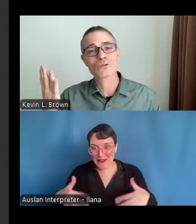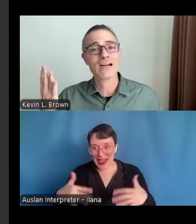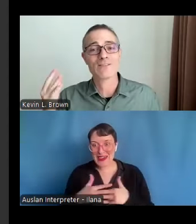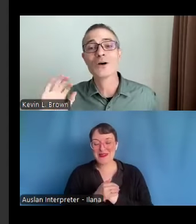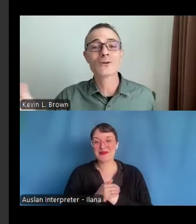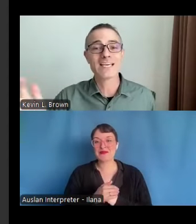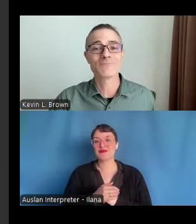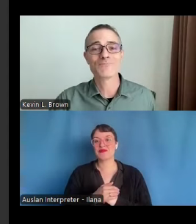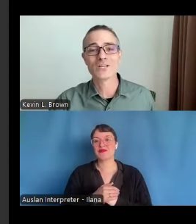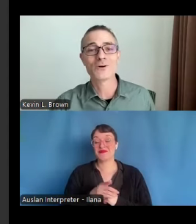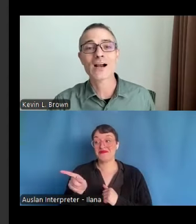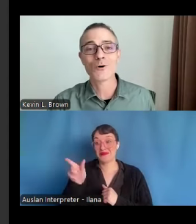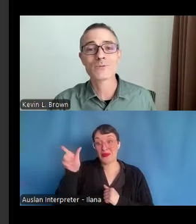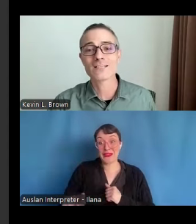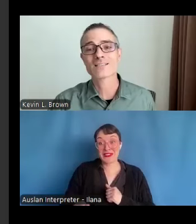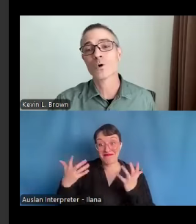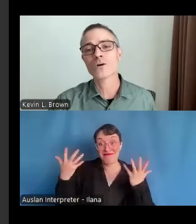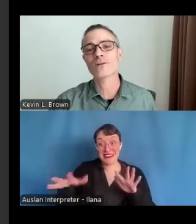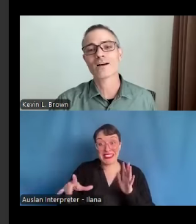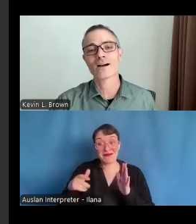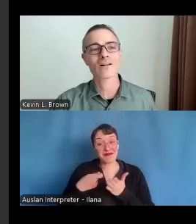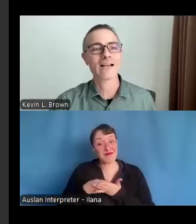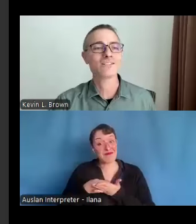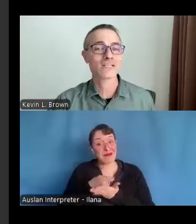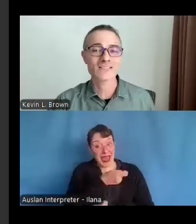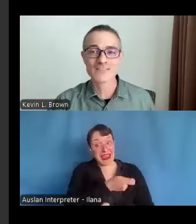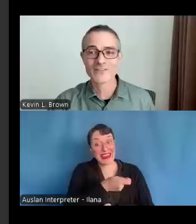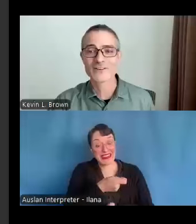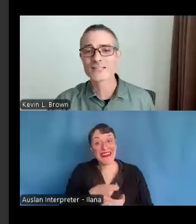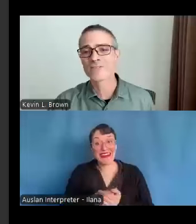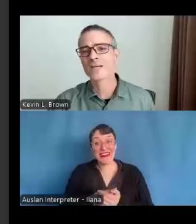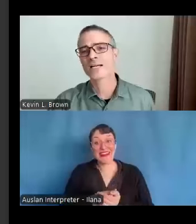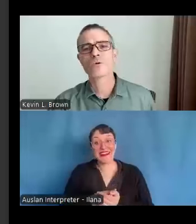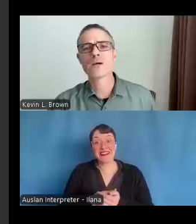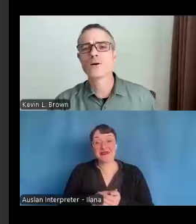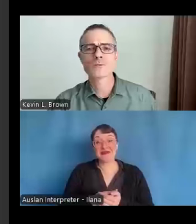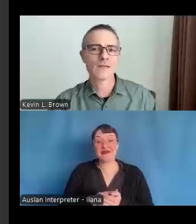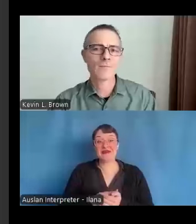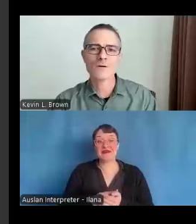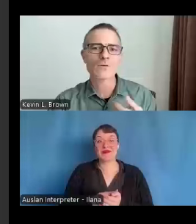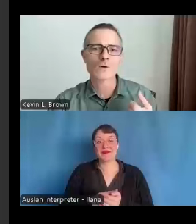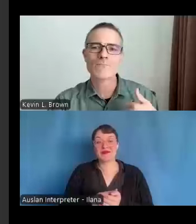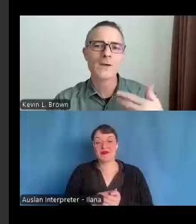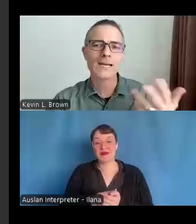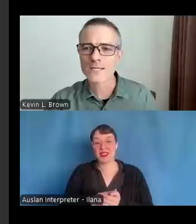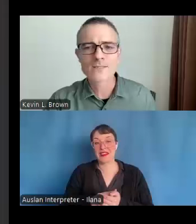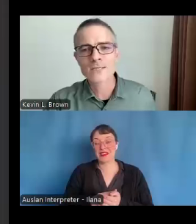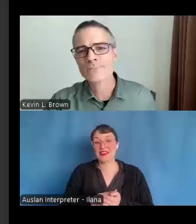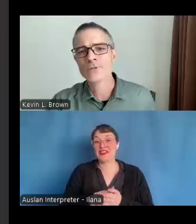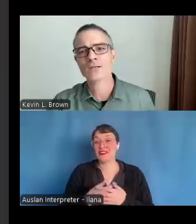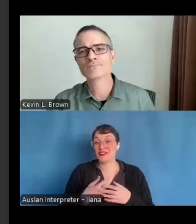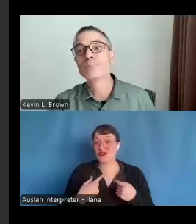which was great. The donor helped us work with our client justice defenders And so we helped them over the course of many